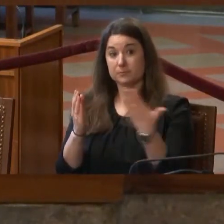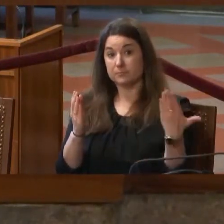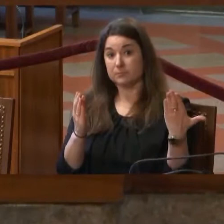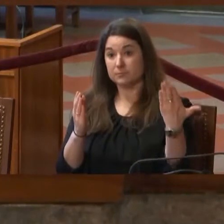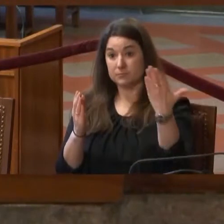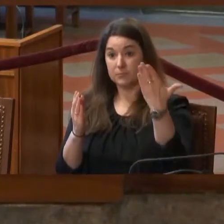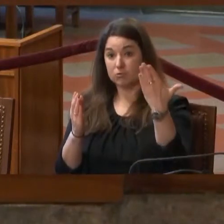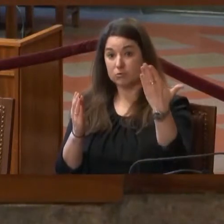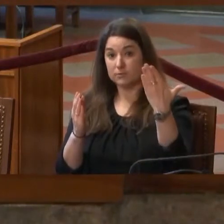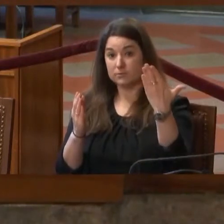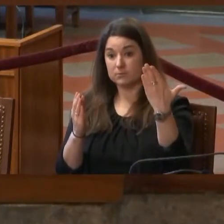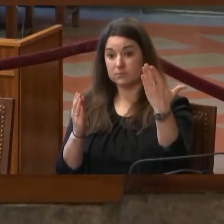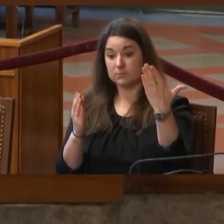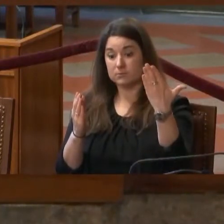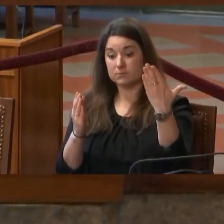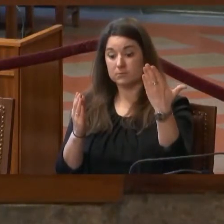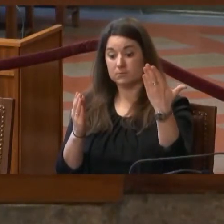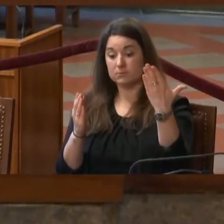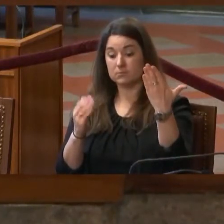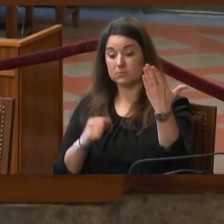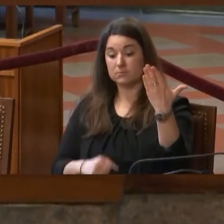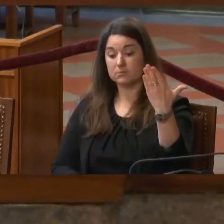Motion to approve.